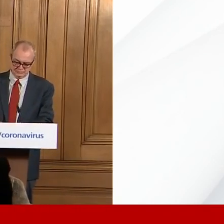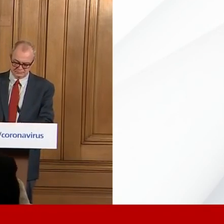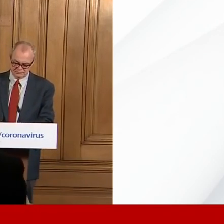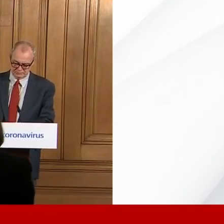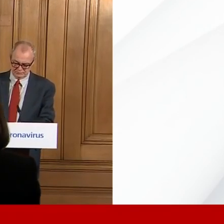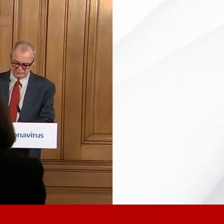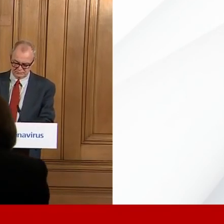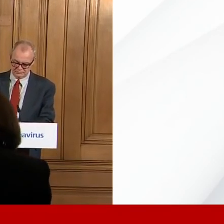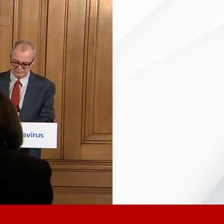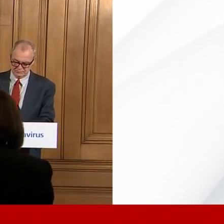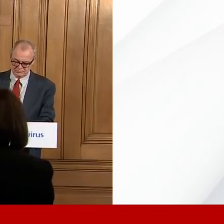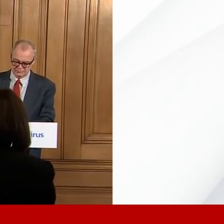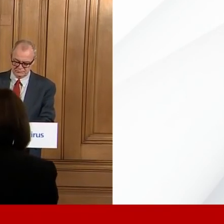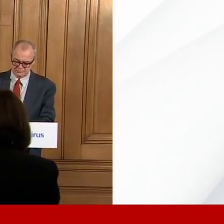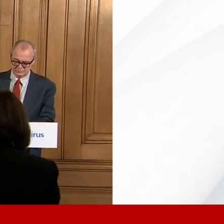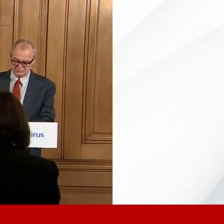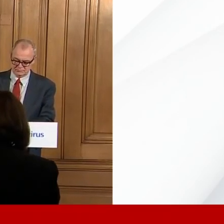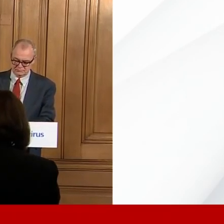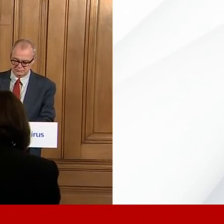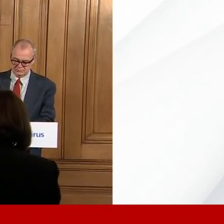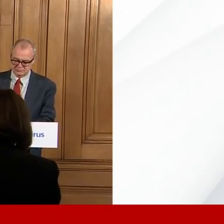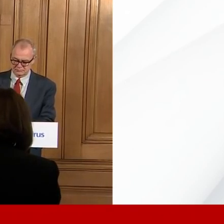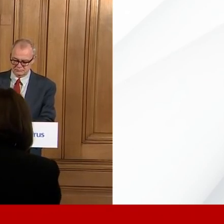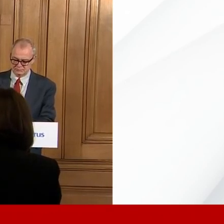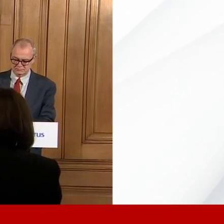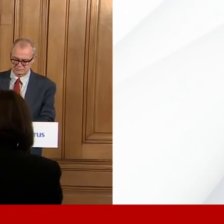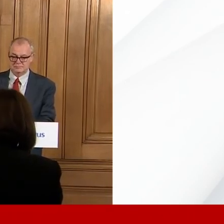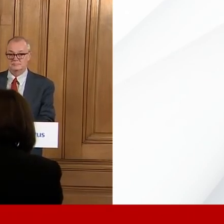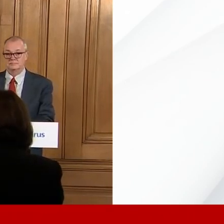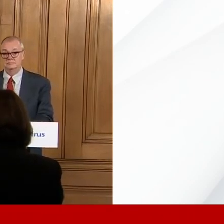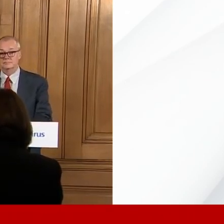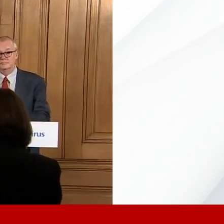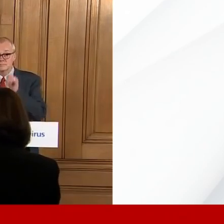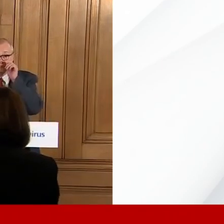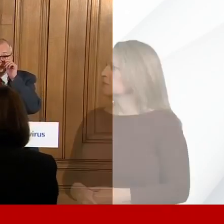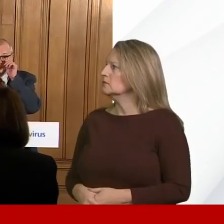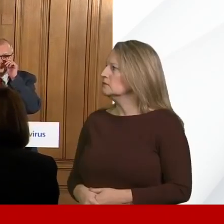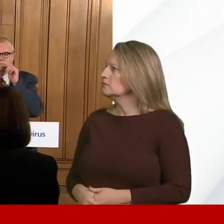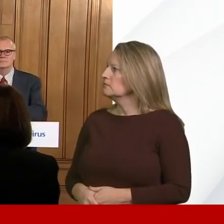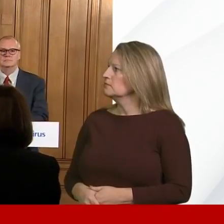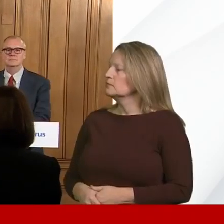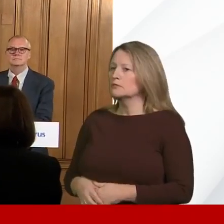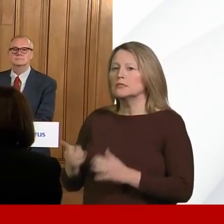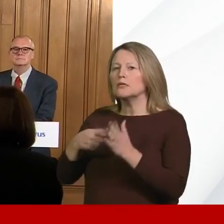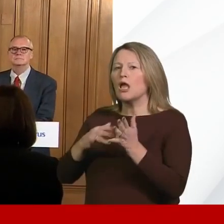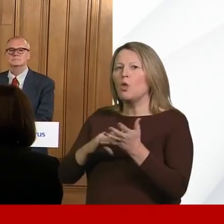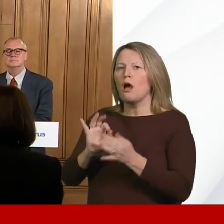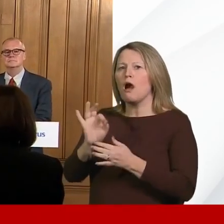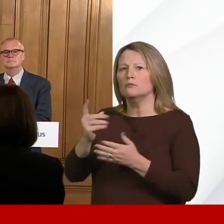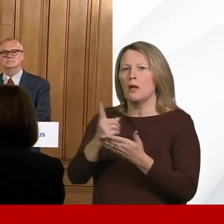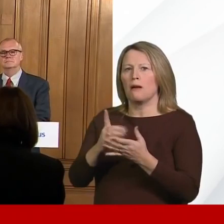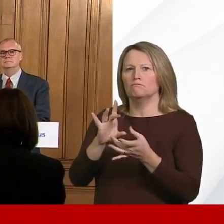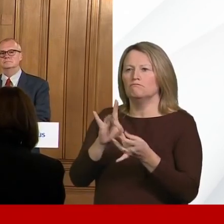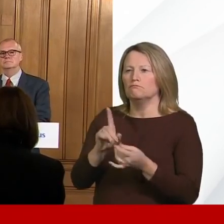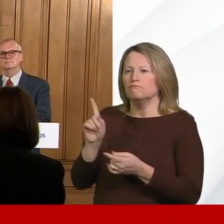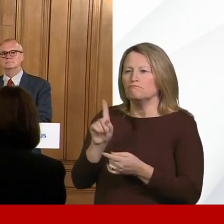bars are full. London is not listening to your advice. You've shut the schools today. When will we see wider